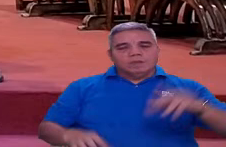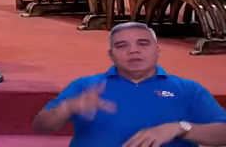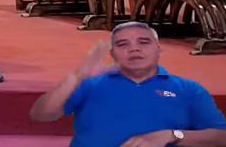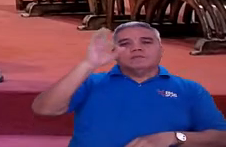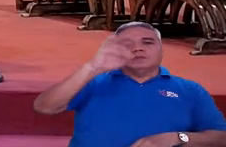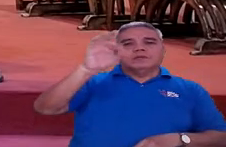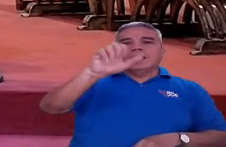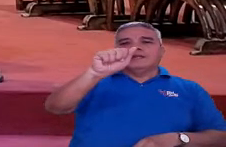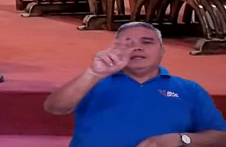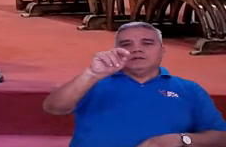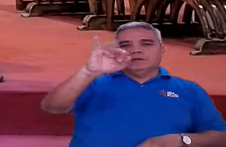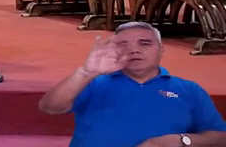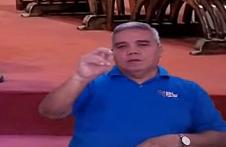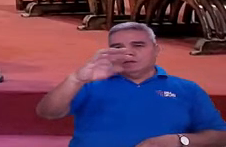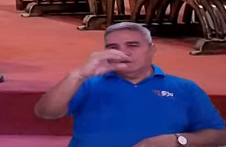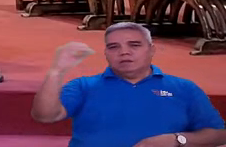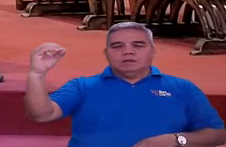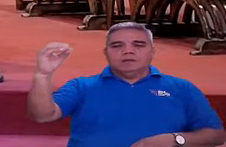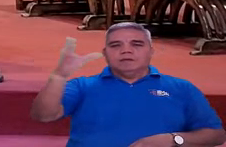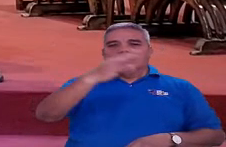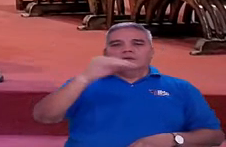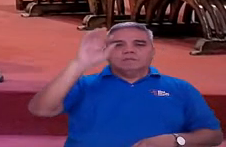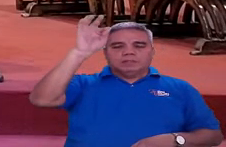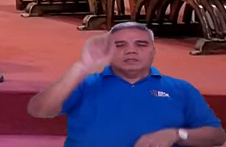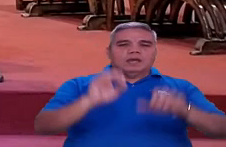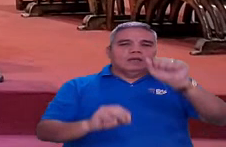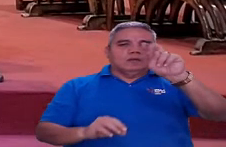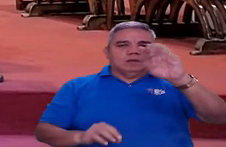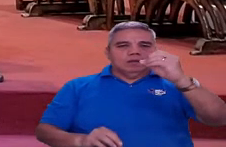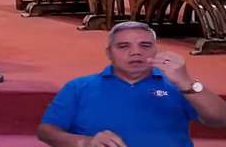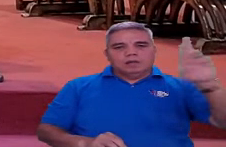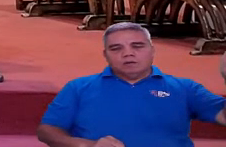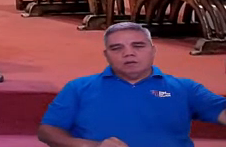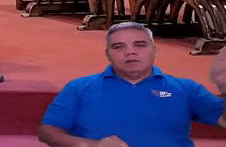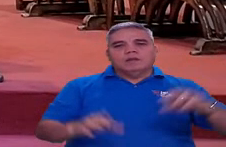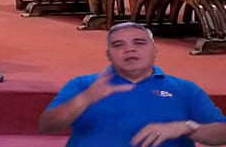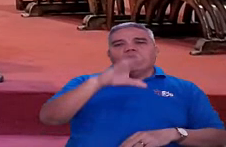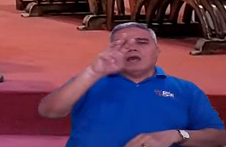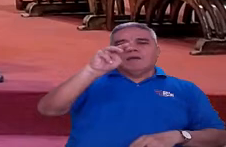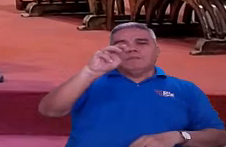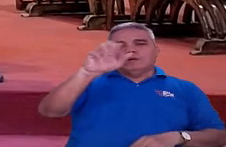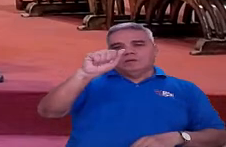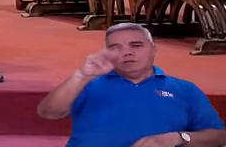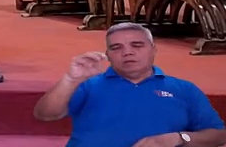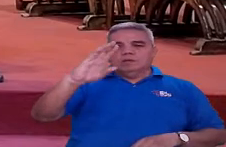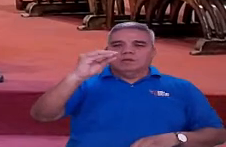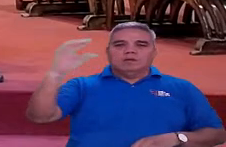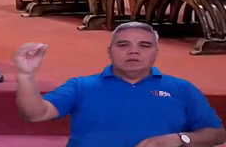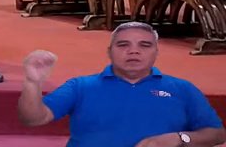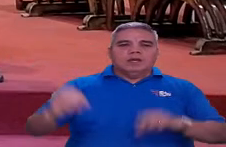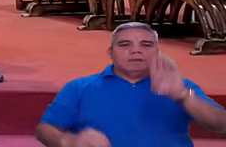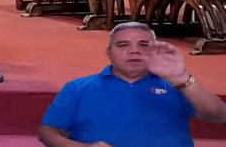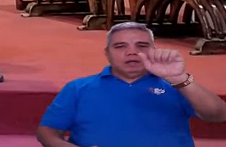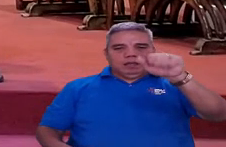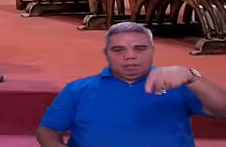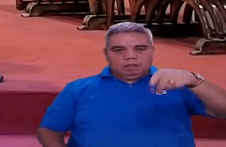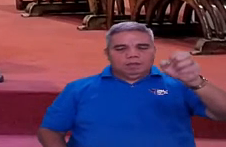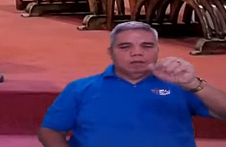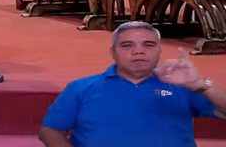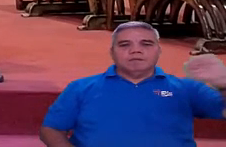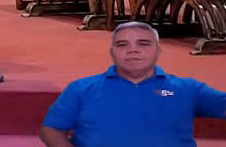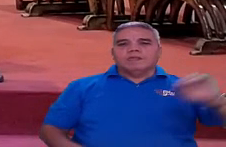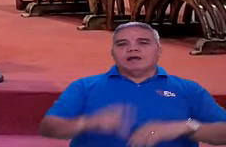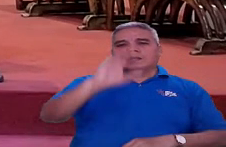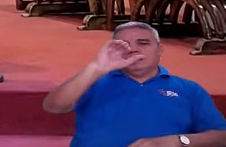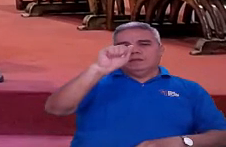Pastor and Mrs. Anino, Pastor and Mrs. Anor Antonio, Pastor and Mrs. Ambo, Pastor and Mrs. Apare, Pastor and